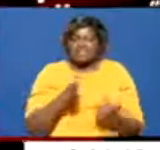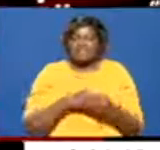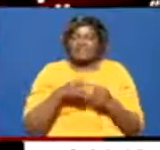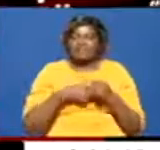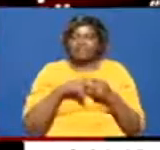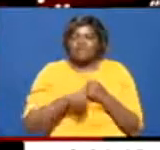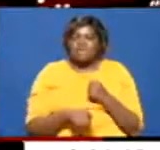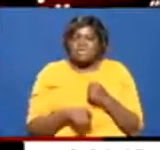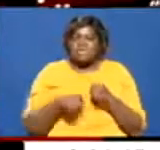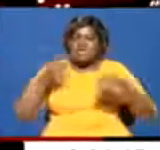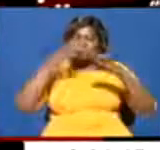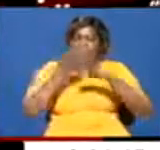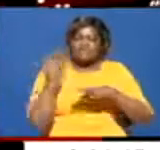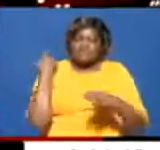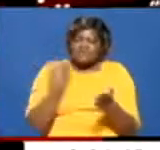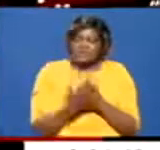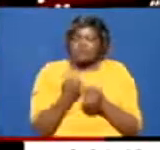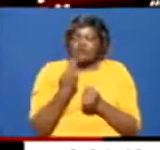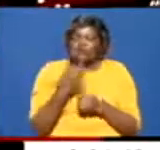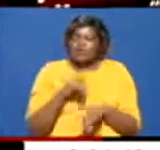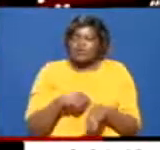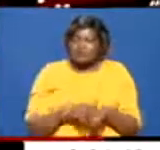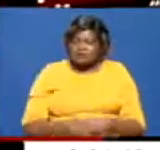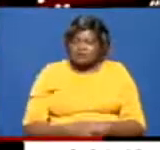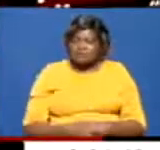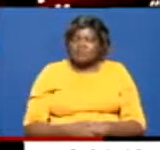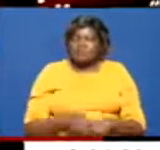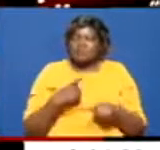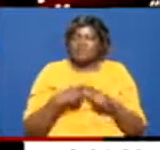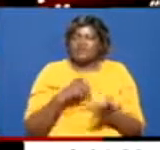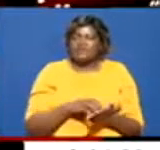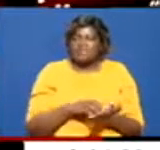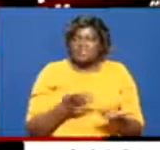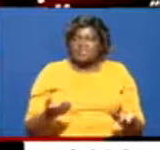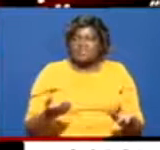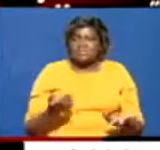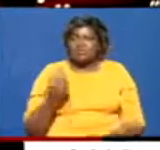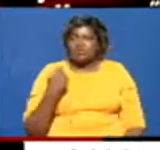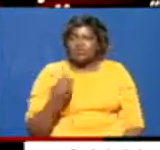4,971 screened the last 24 hours. Total confirmed positive cases are now at